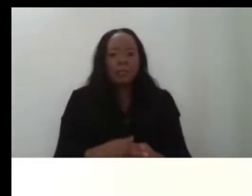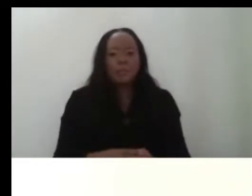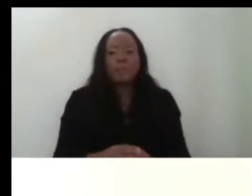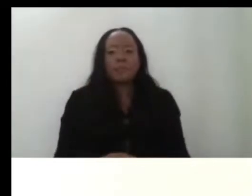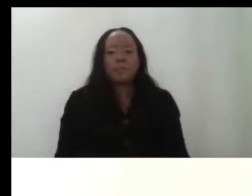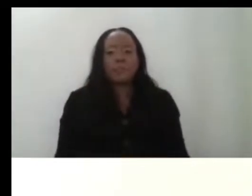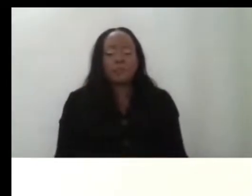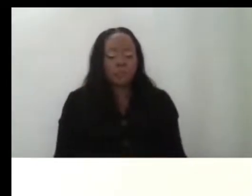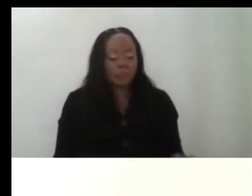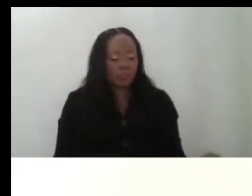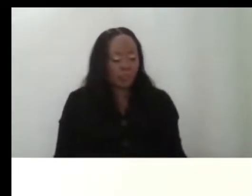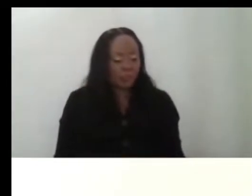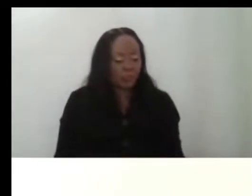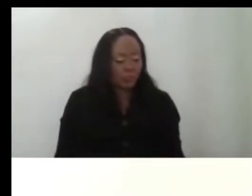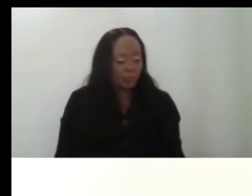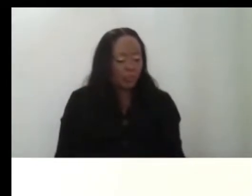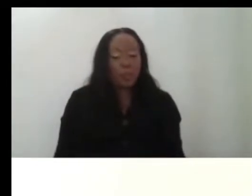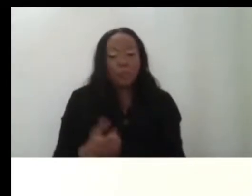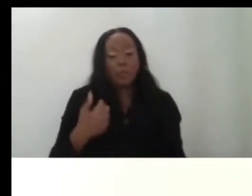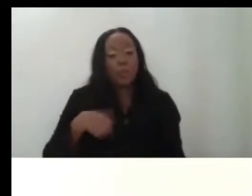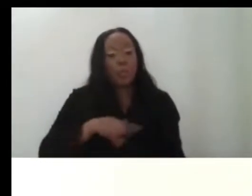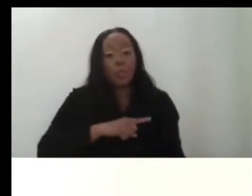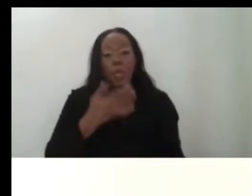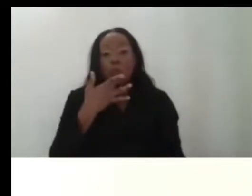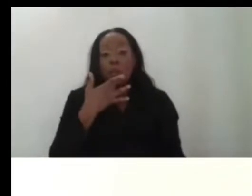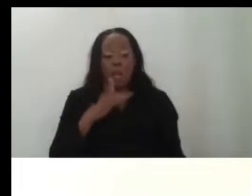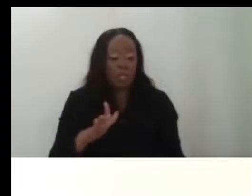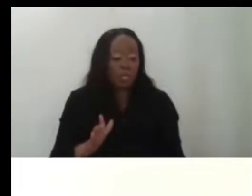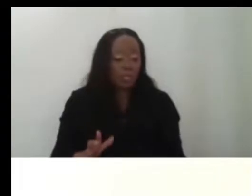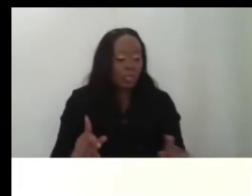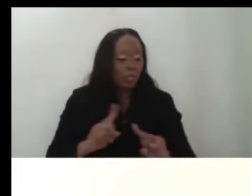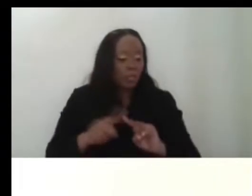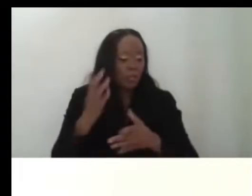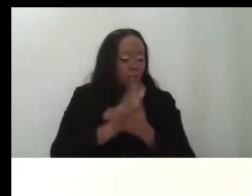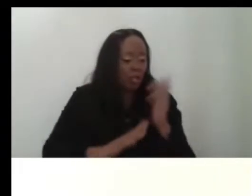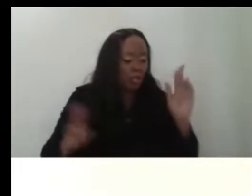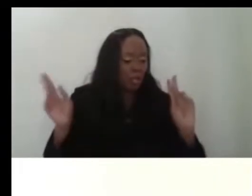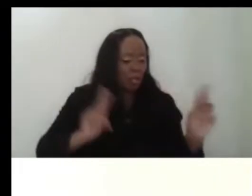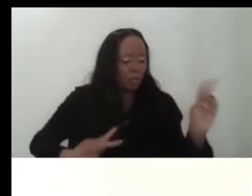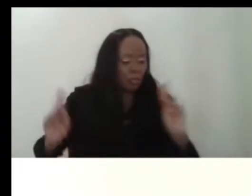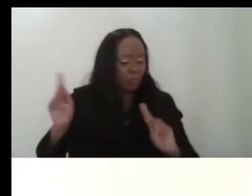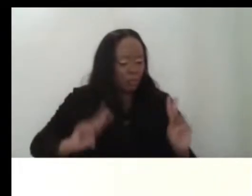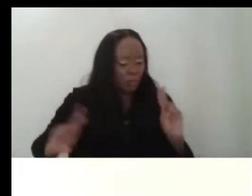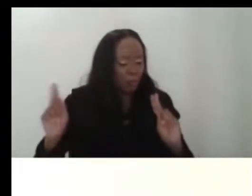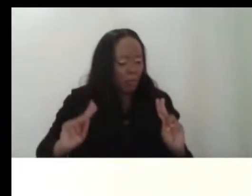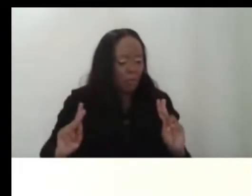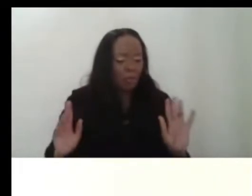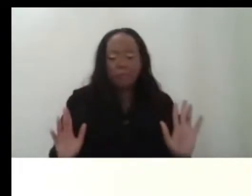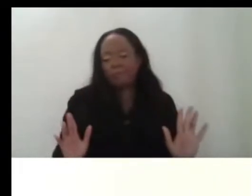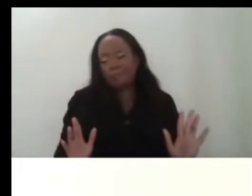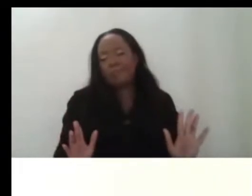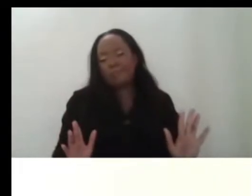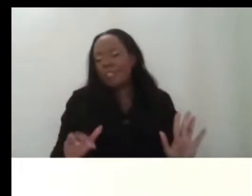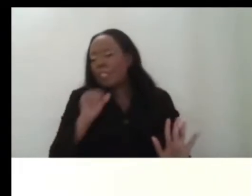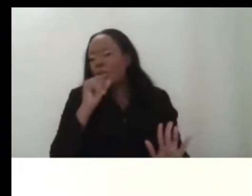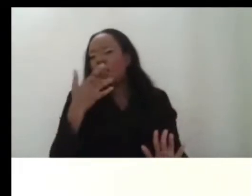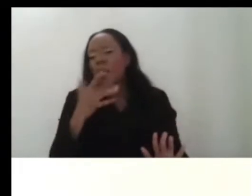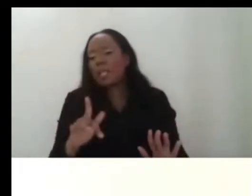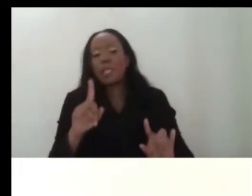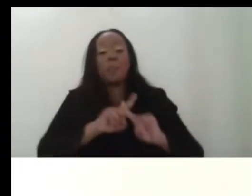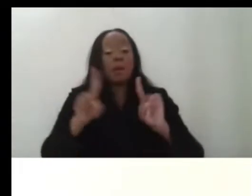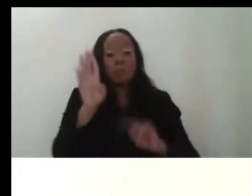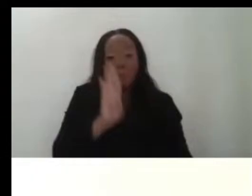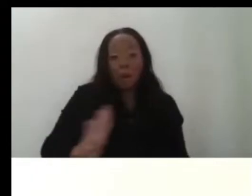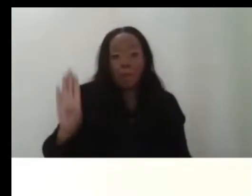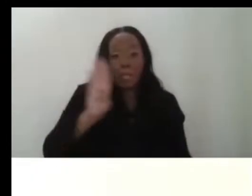there, we were lucky. Not so for our friends and colleagues down in the island chain, but we were lucky. That's a